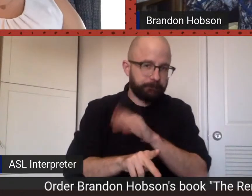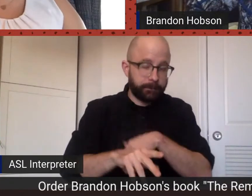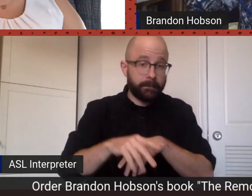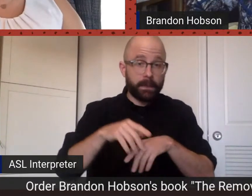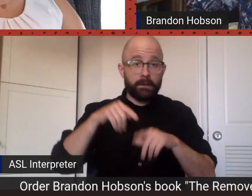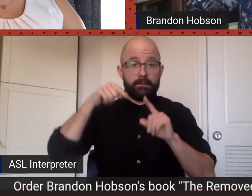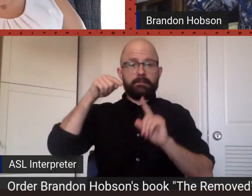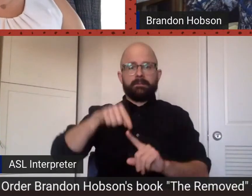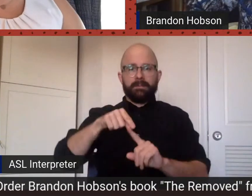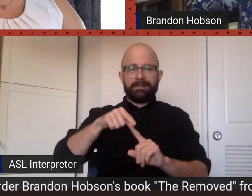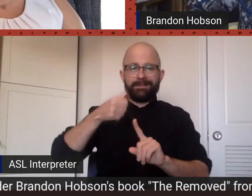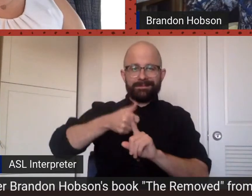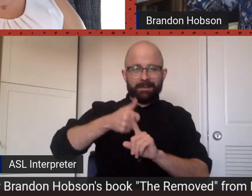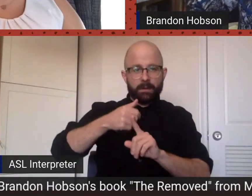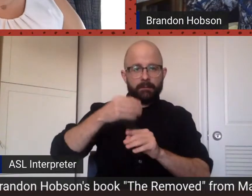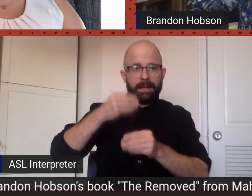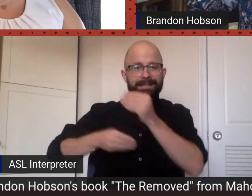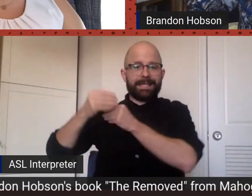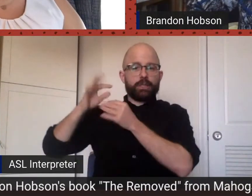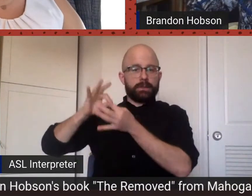is an ancestor spirit, and